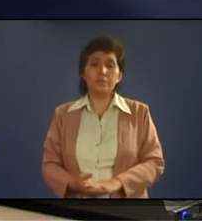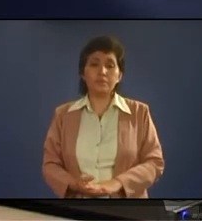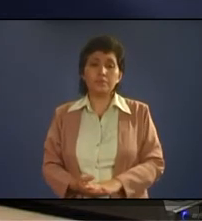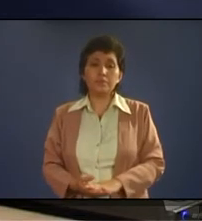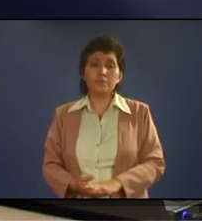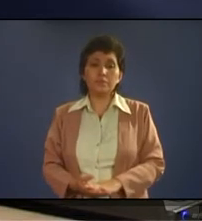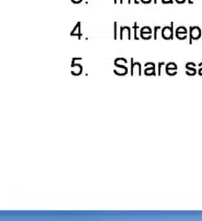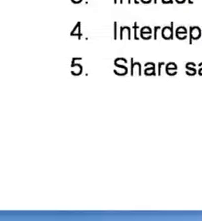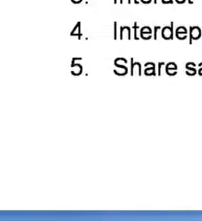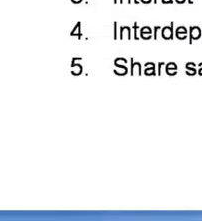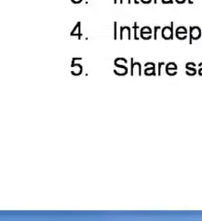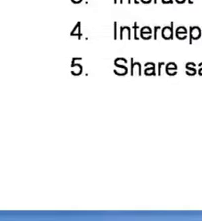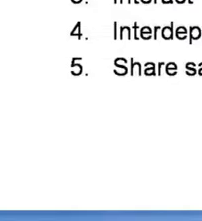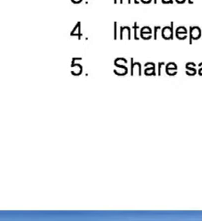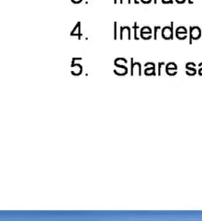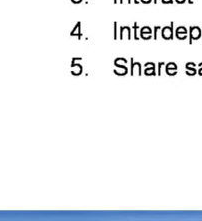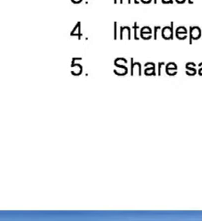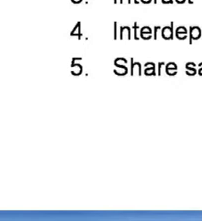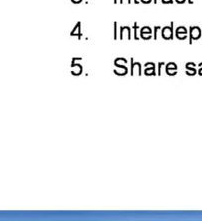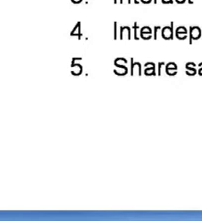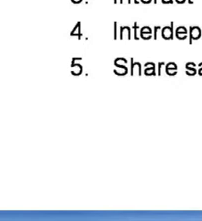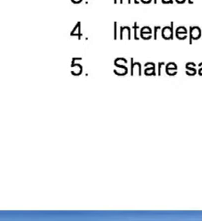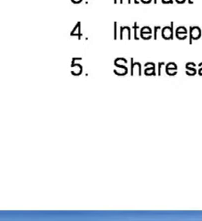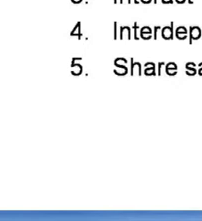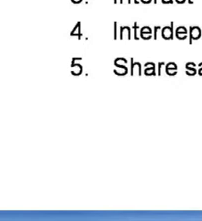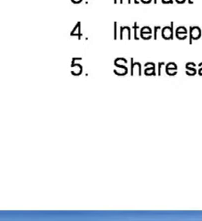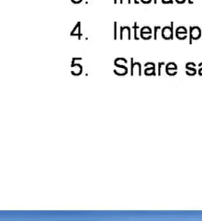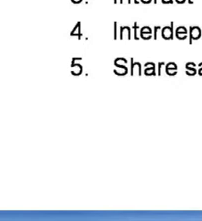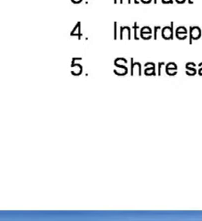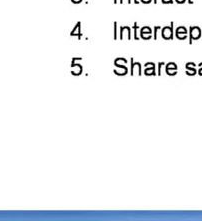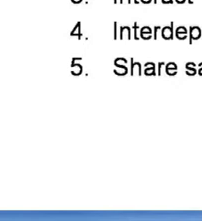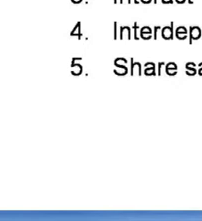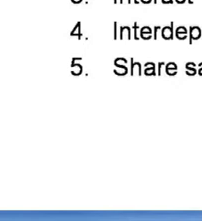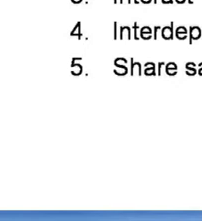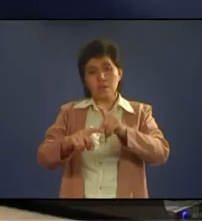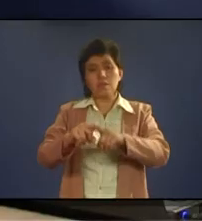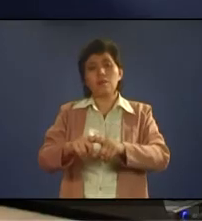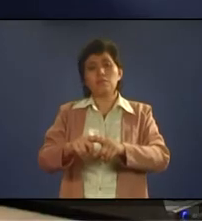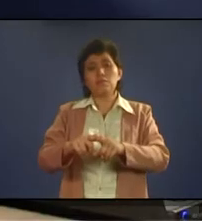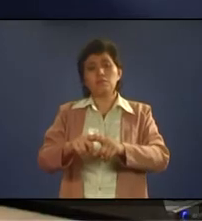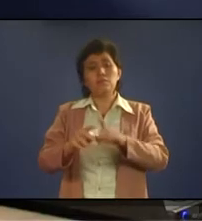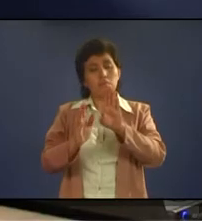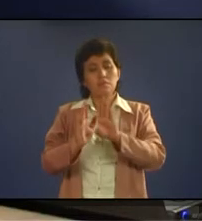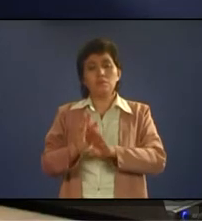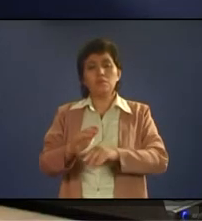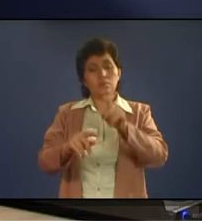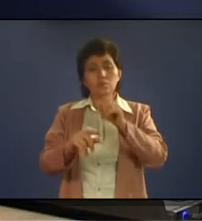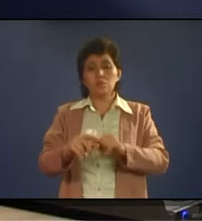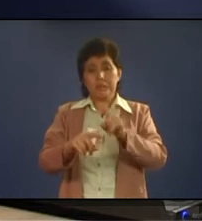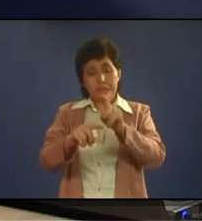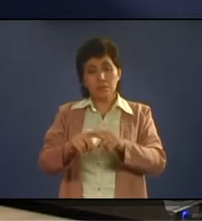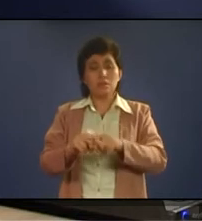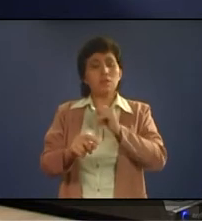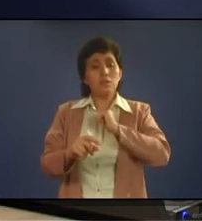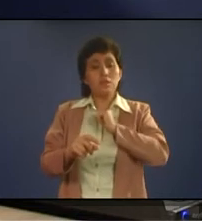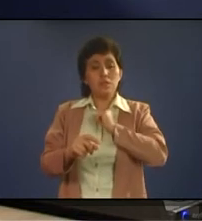Next one is that you are interdependent. Now, interdependent here, it means that you depend, now it's opposite